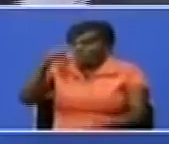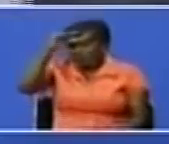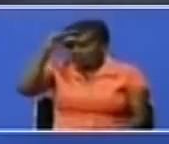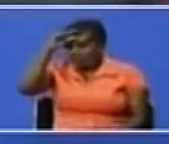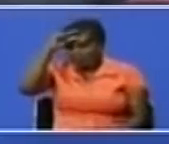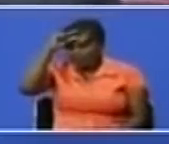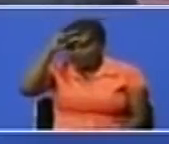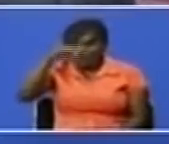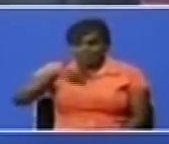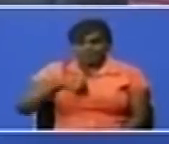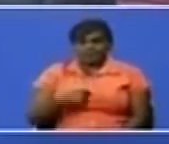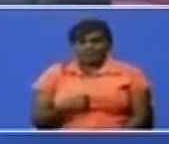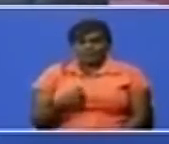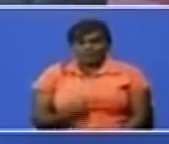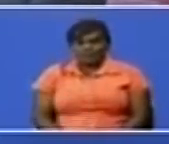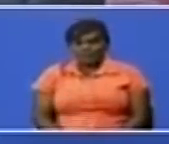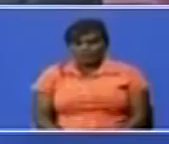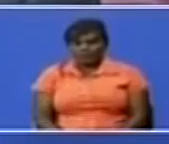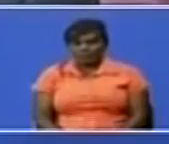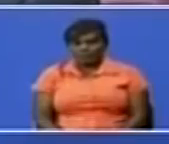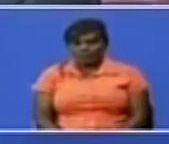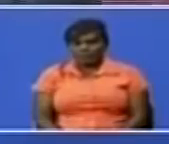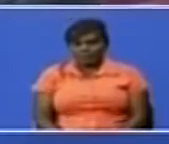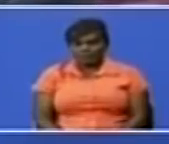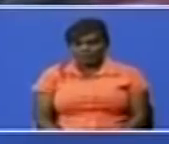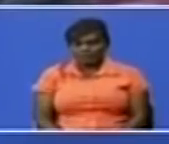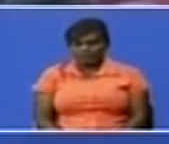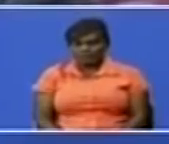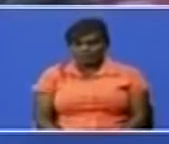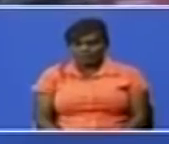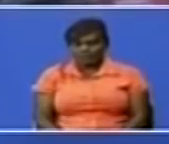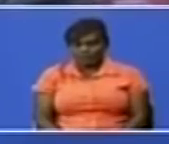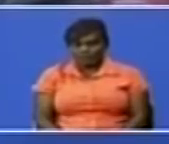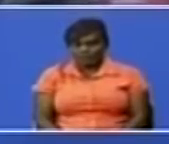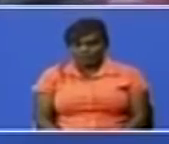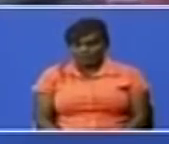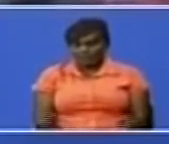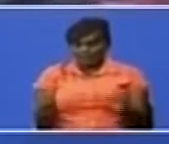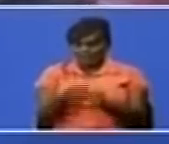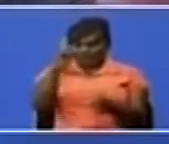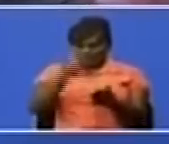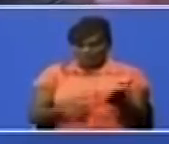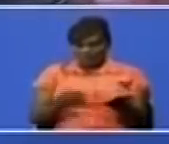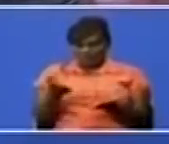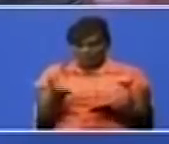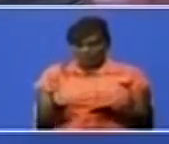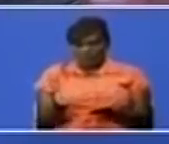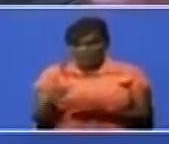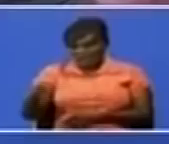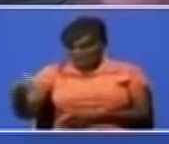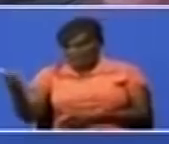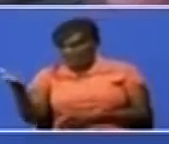serikali. See, systems are failing. Whether we have faith with him or not is not a business. The thing is now is the president and his house of